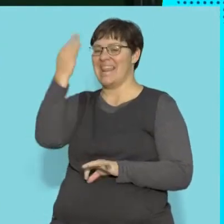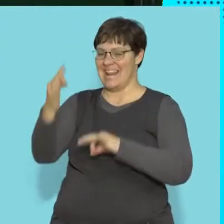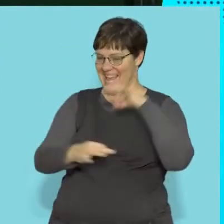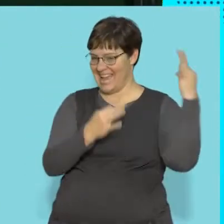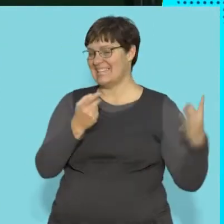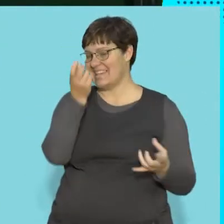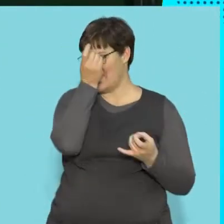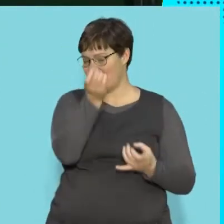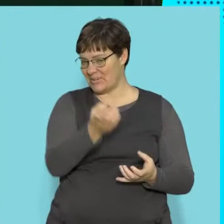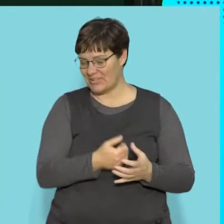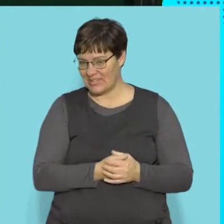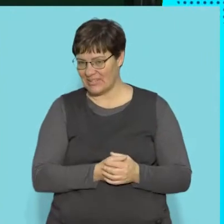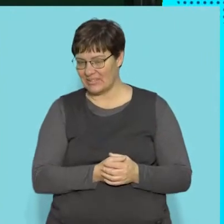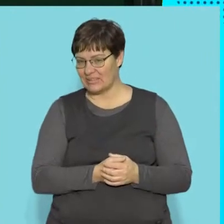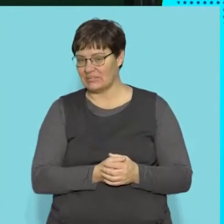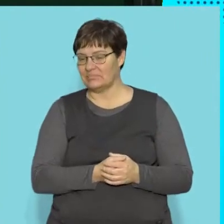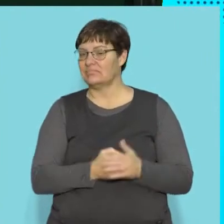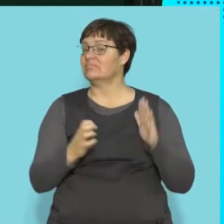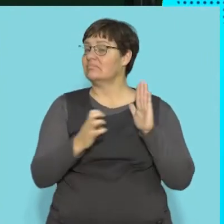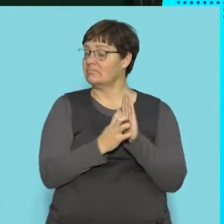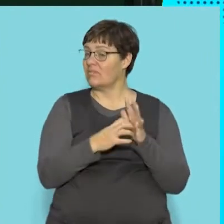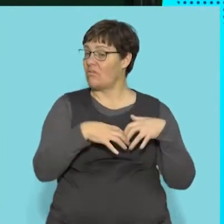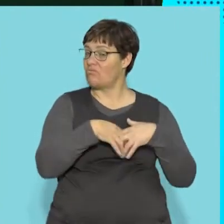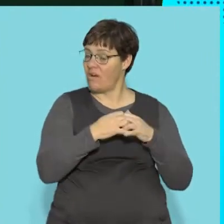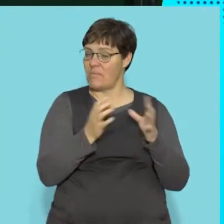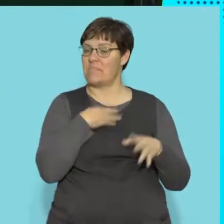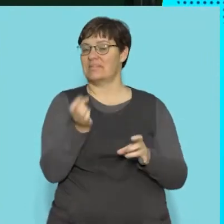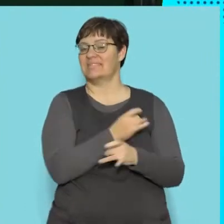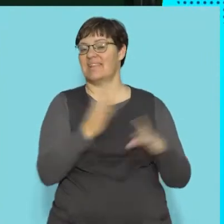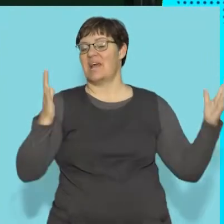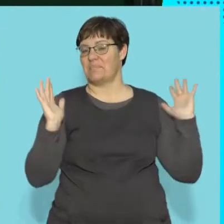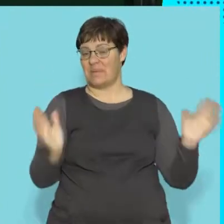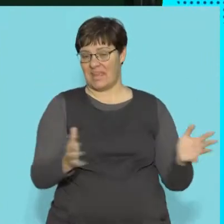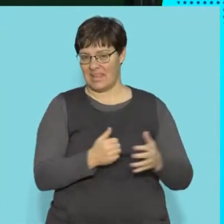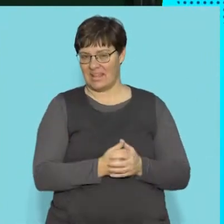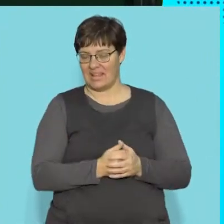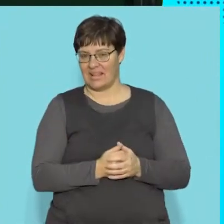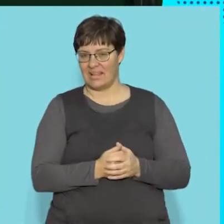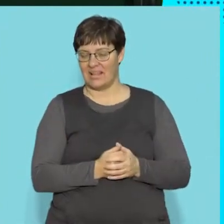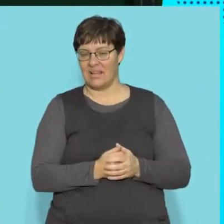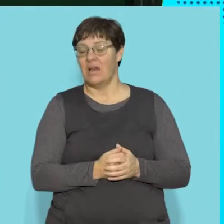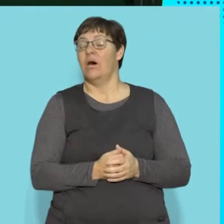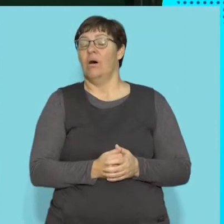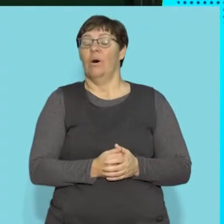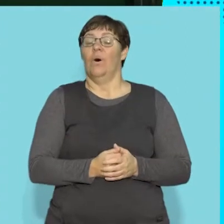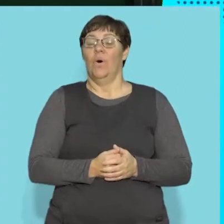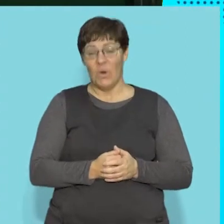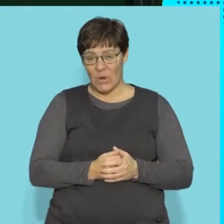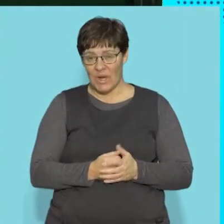analyzing this data. So drawing the graph is just the beginning. Let's take a little bit of a